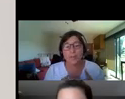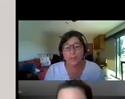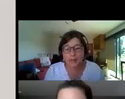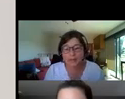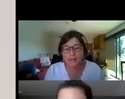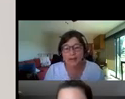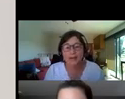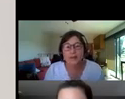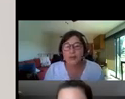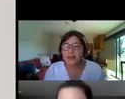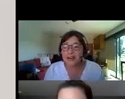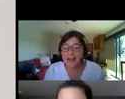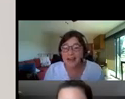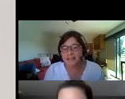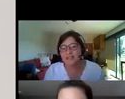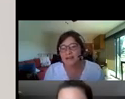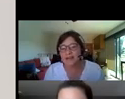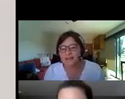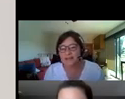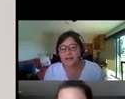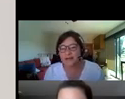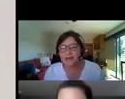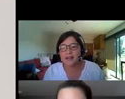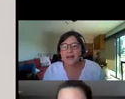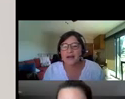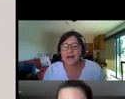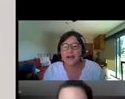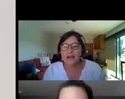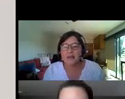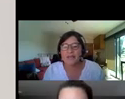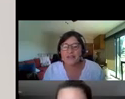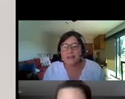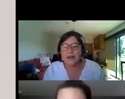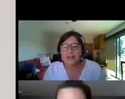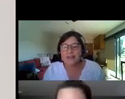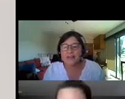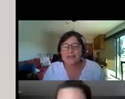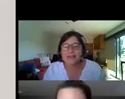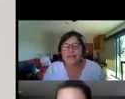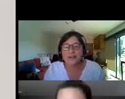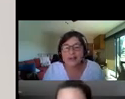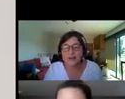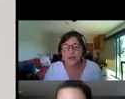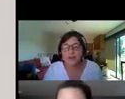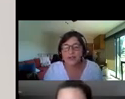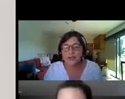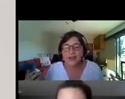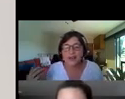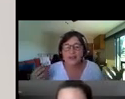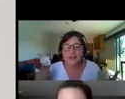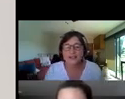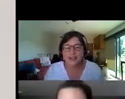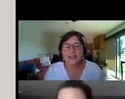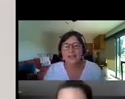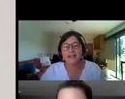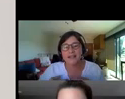been born here, would not identify as American. And my first hypothesis is their language and